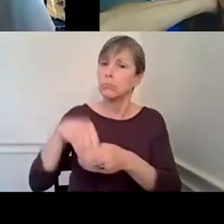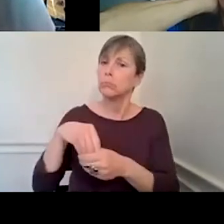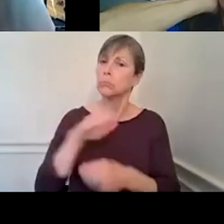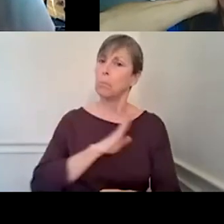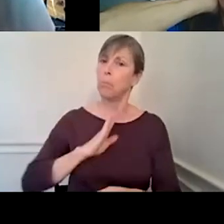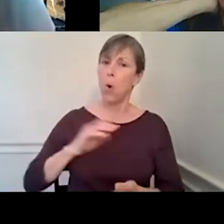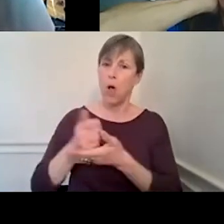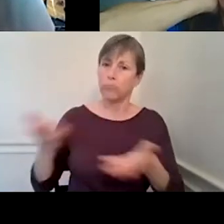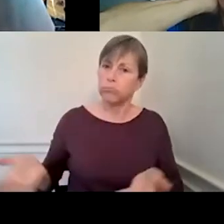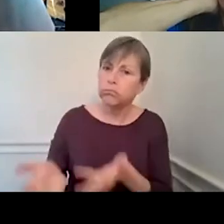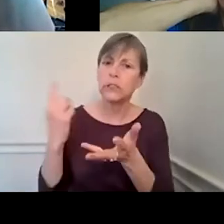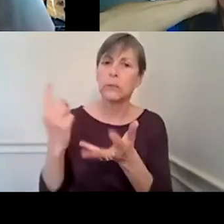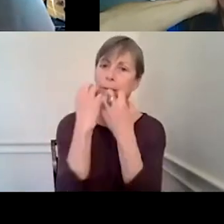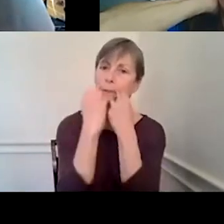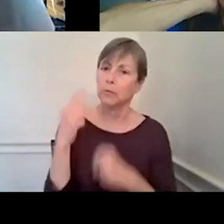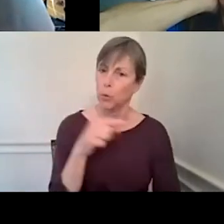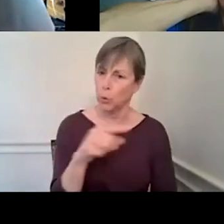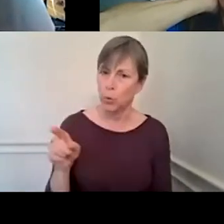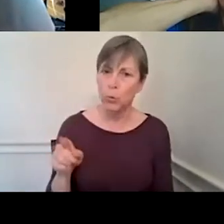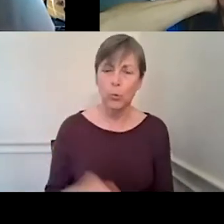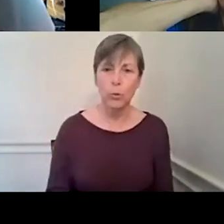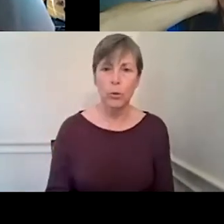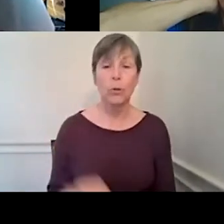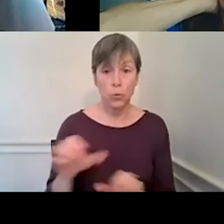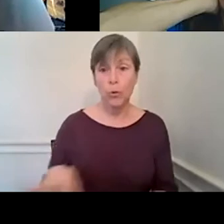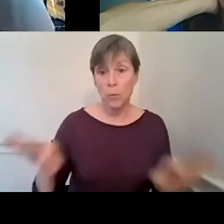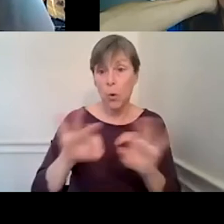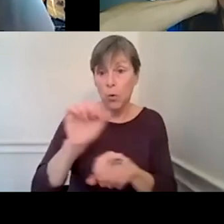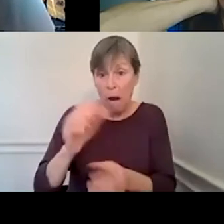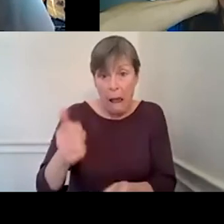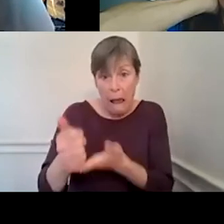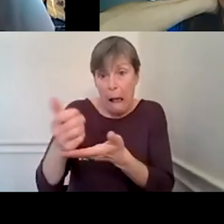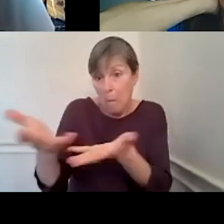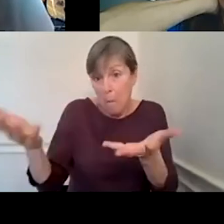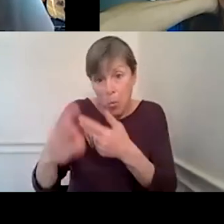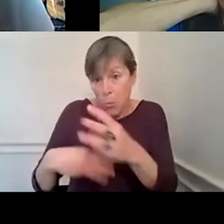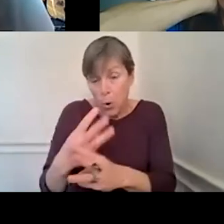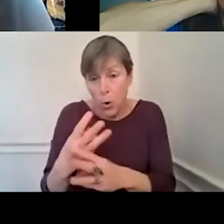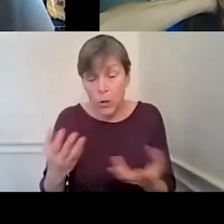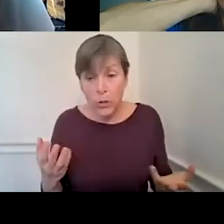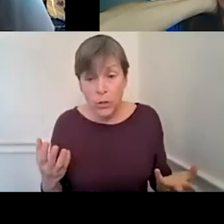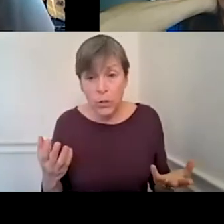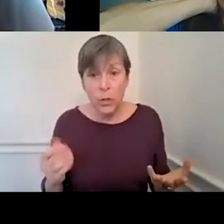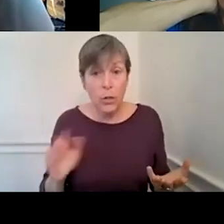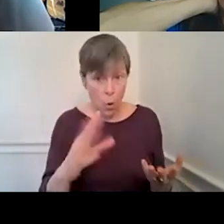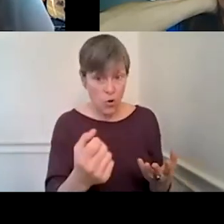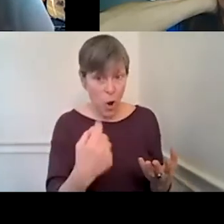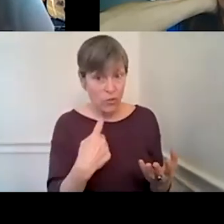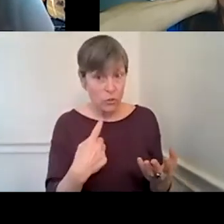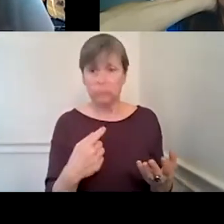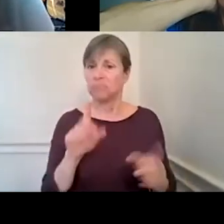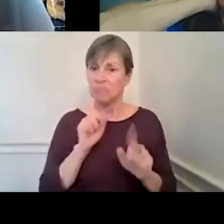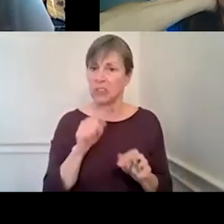while doing something that's very important. So I would say that, Bill, to your question, I would say that those are the things